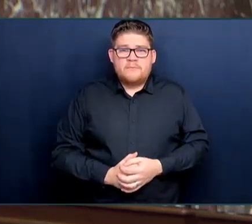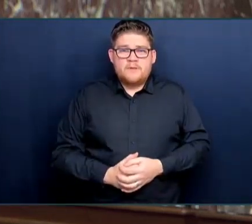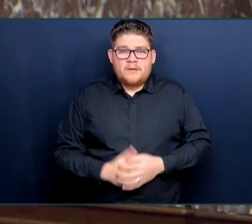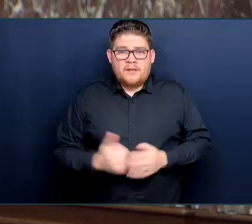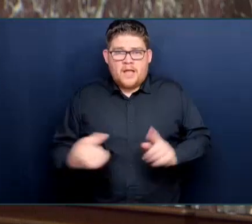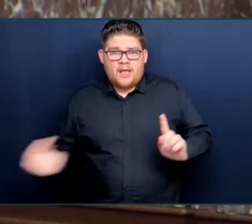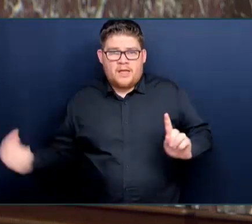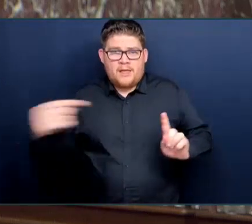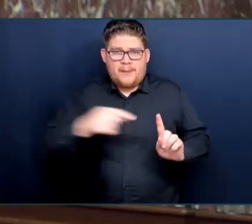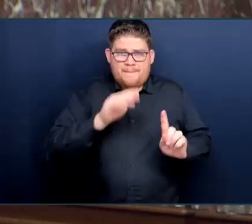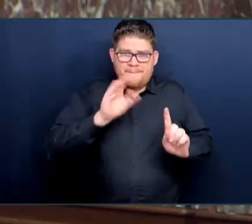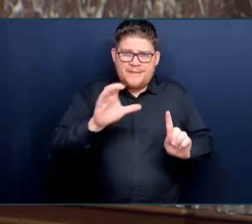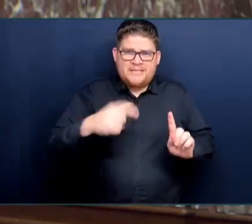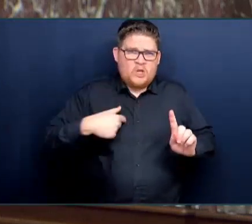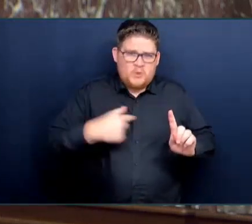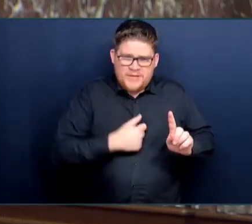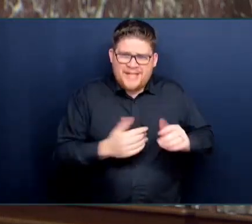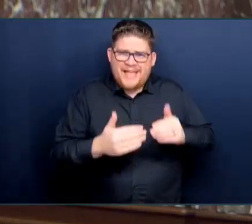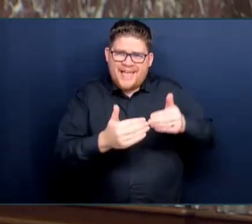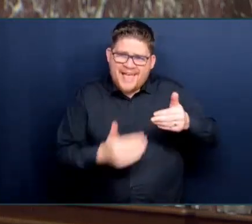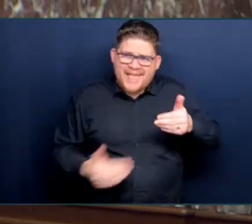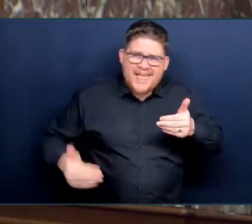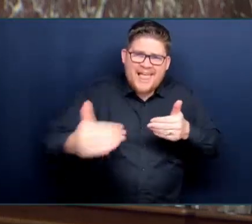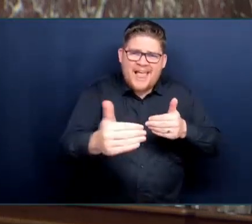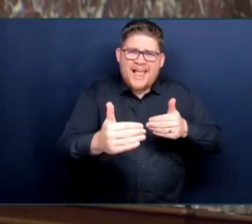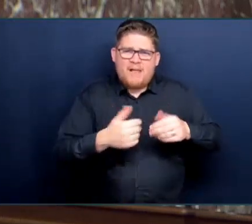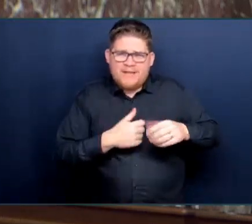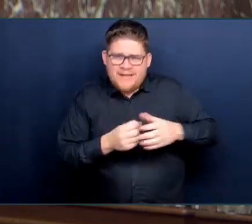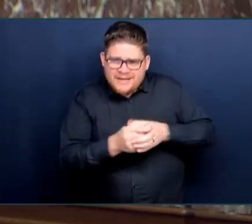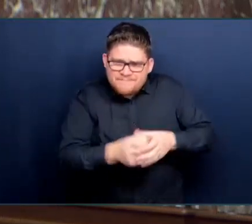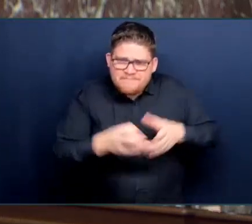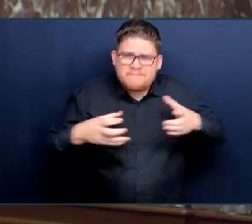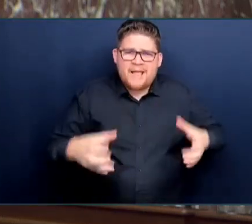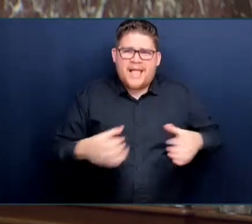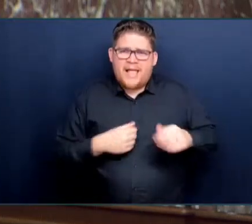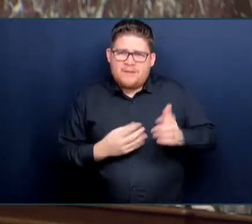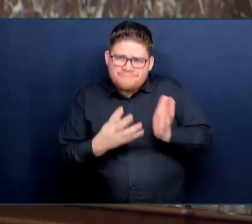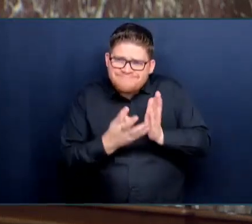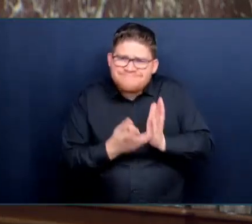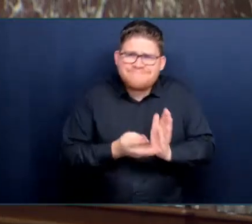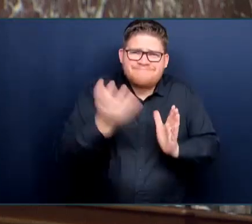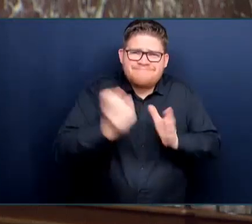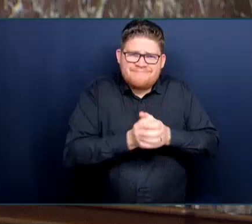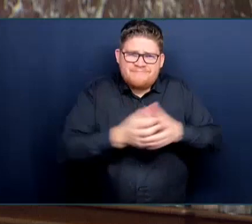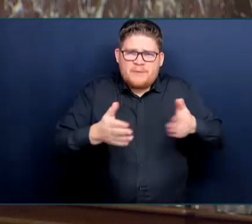record investments in the expansion of public transit in our province. Thank